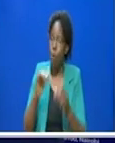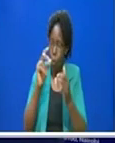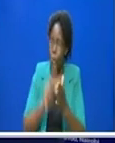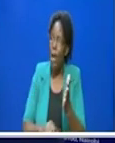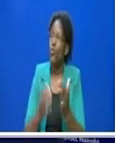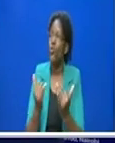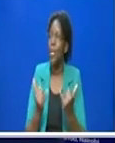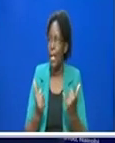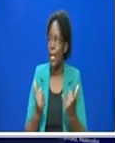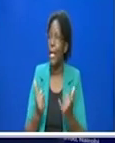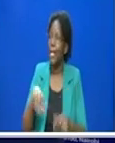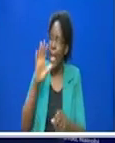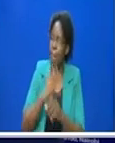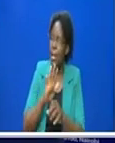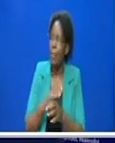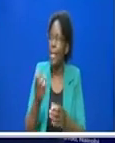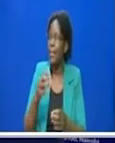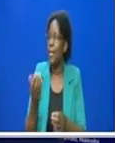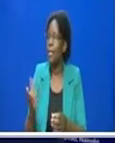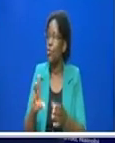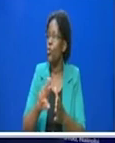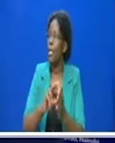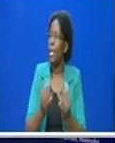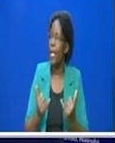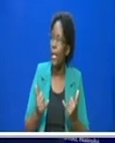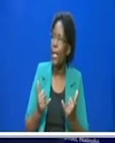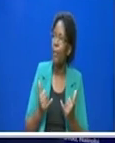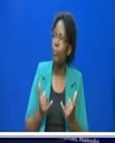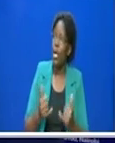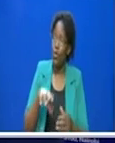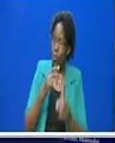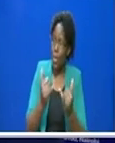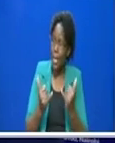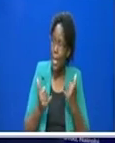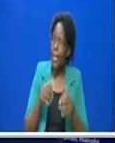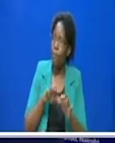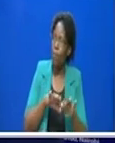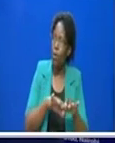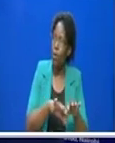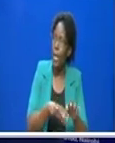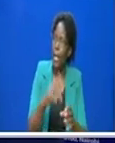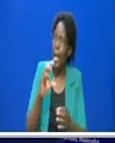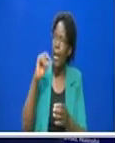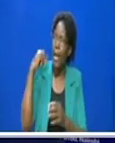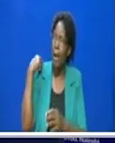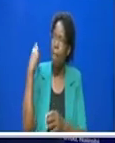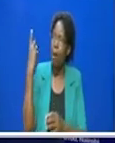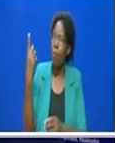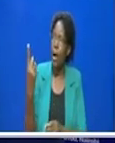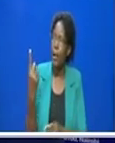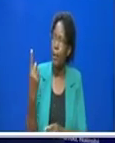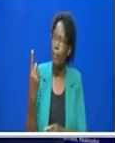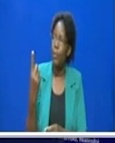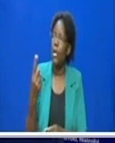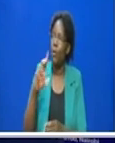things that we require in our case here. Mm-hmm. Therefore, you will require the following. Mm-hmm. Number one, you require